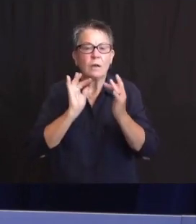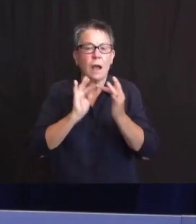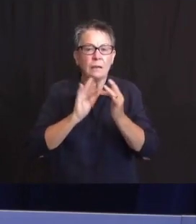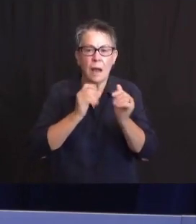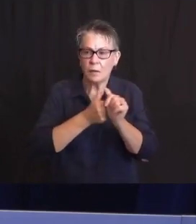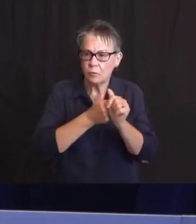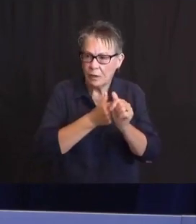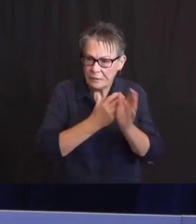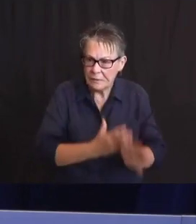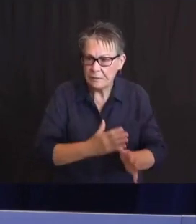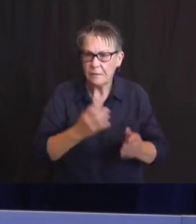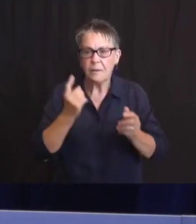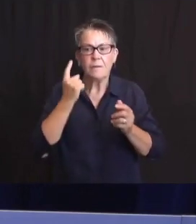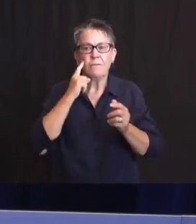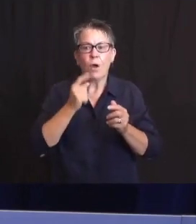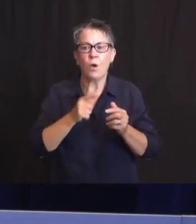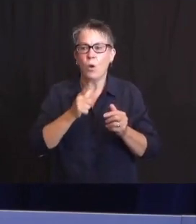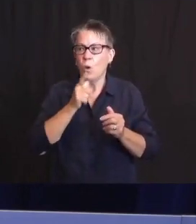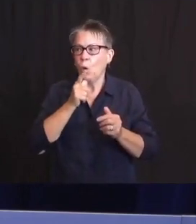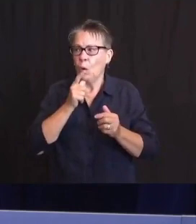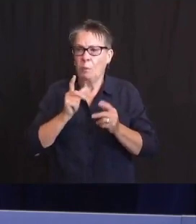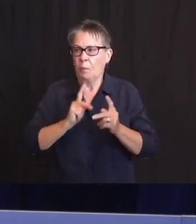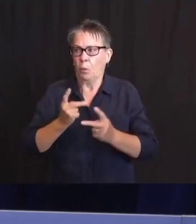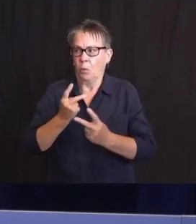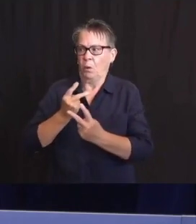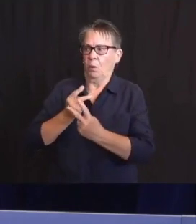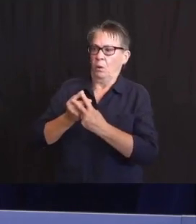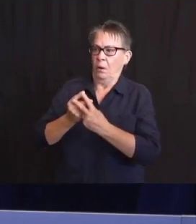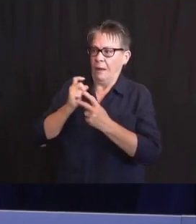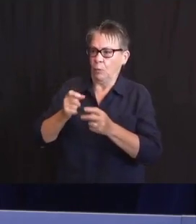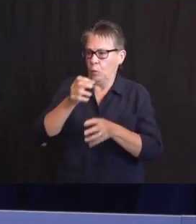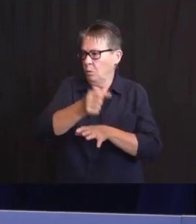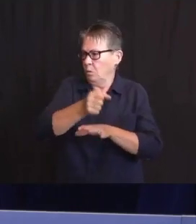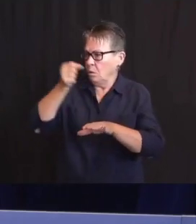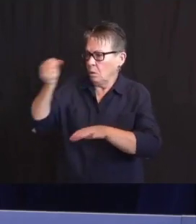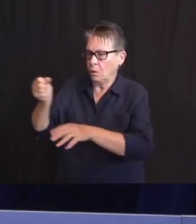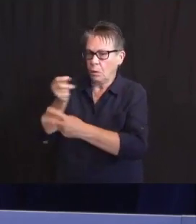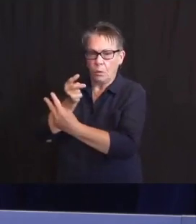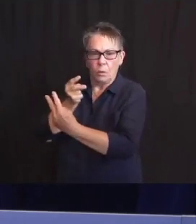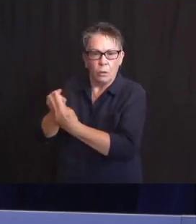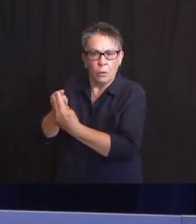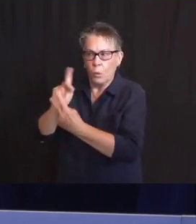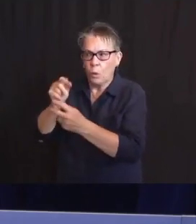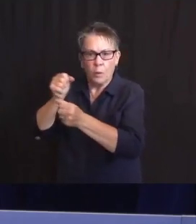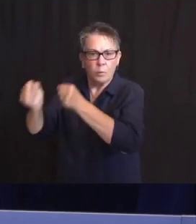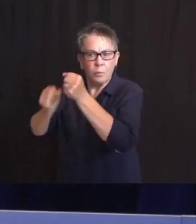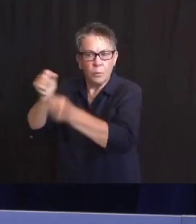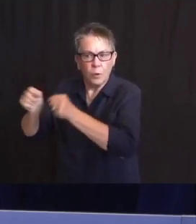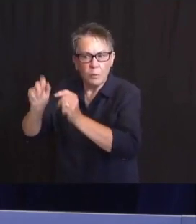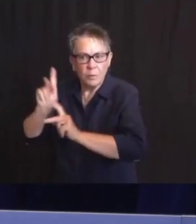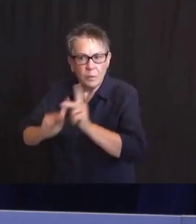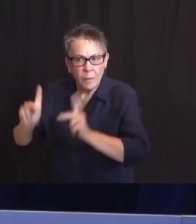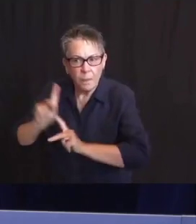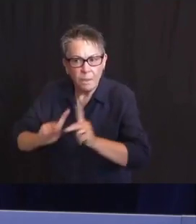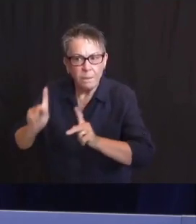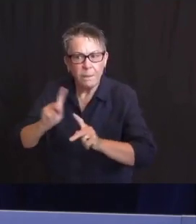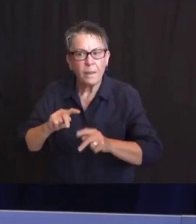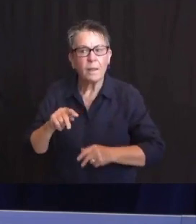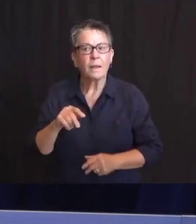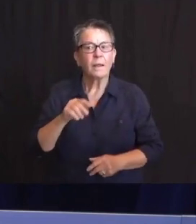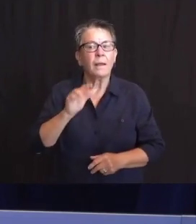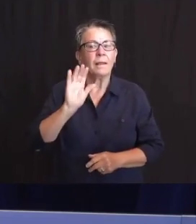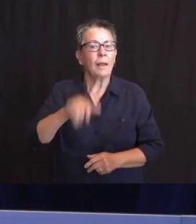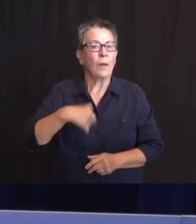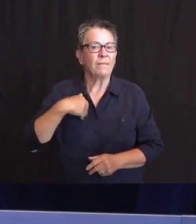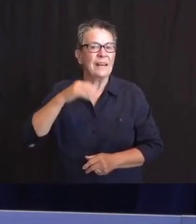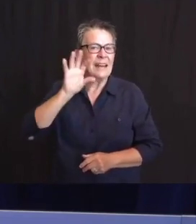in collaboration with the 99 local health departments. These new positions will provide data